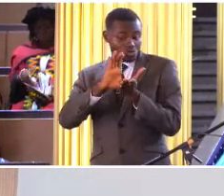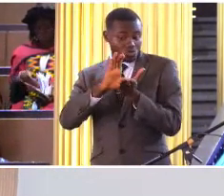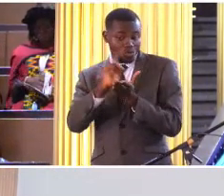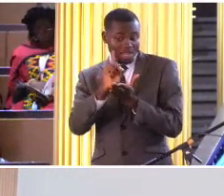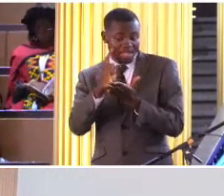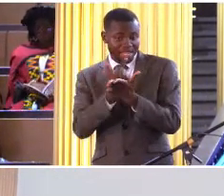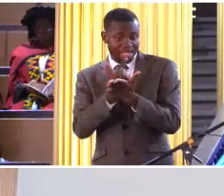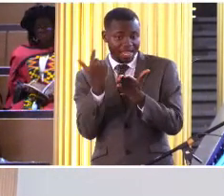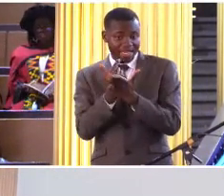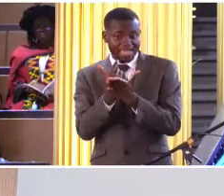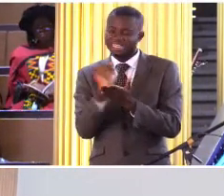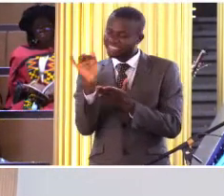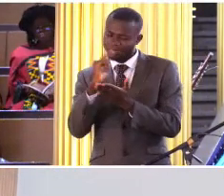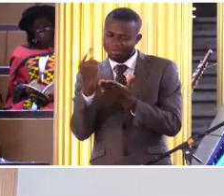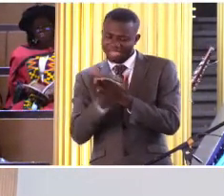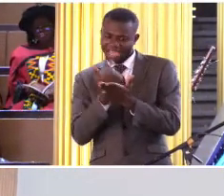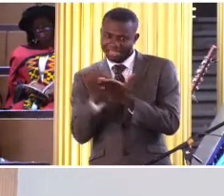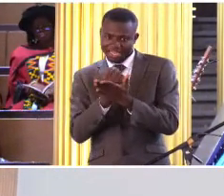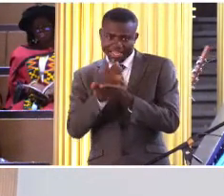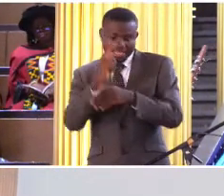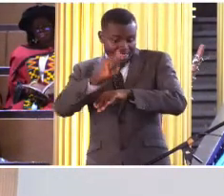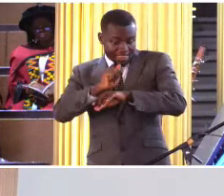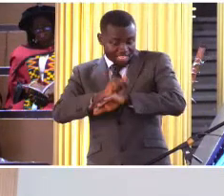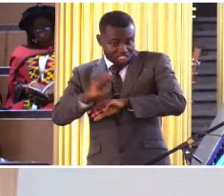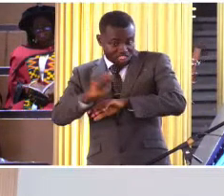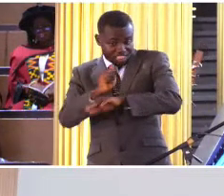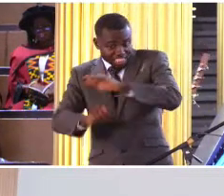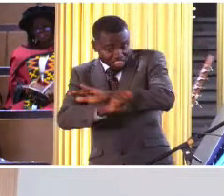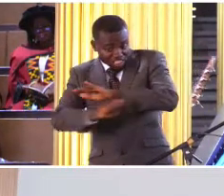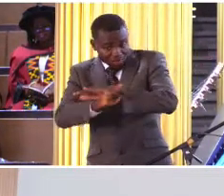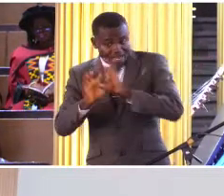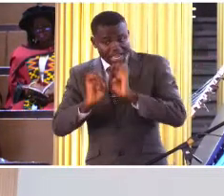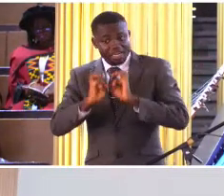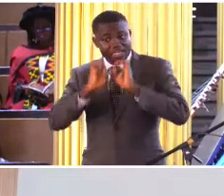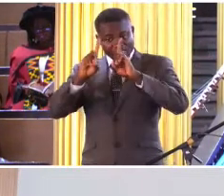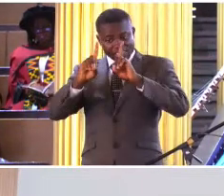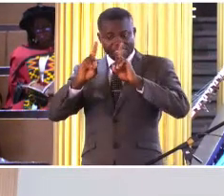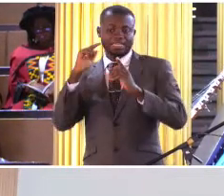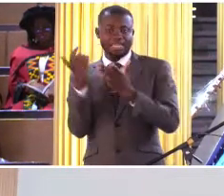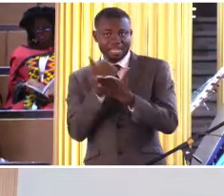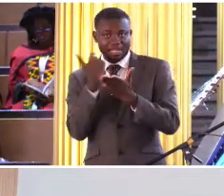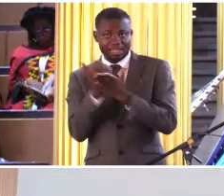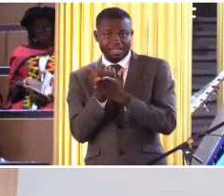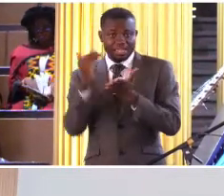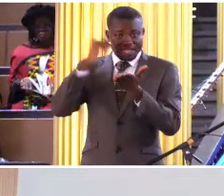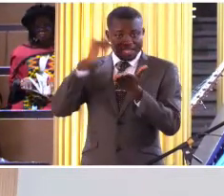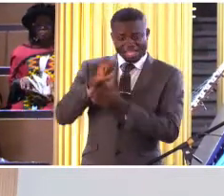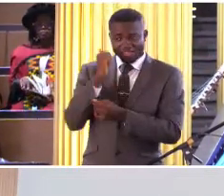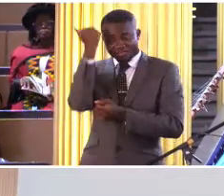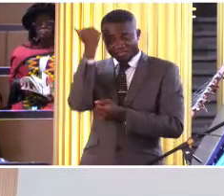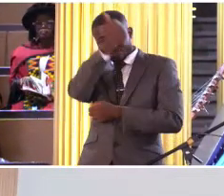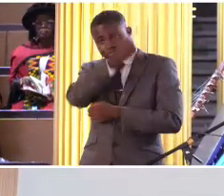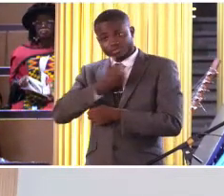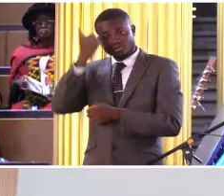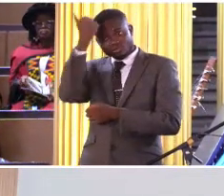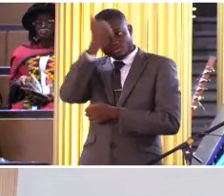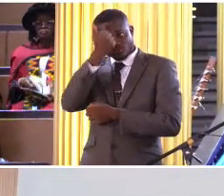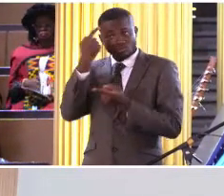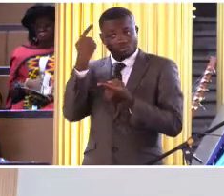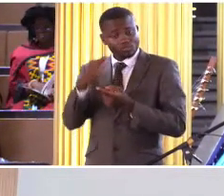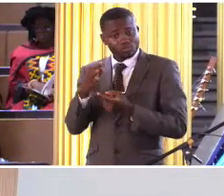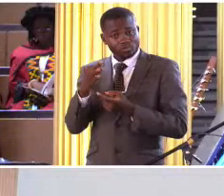Tertiary Education Commission. He was a volunteer physiotherapist during the Africa Cup for Nations